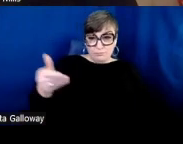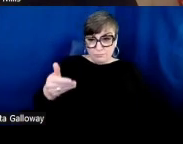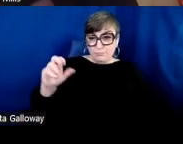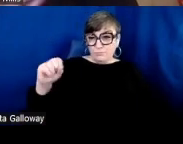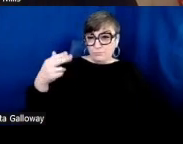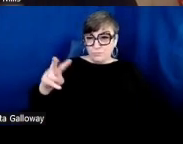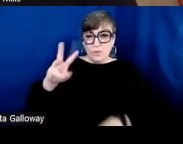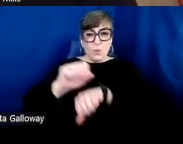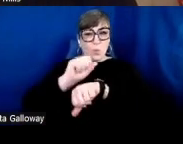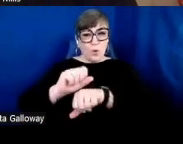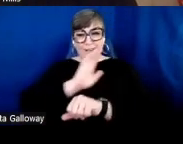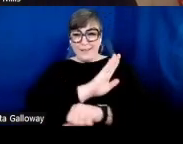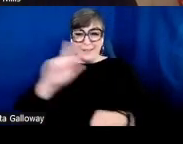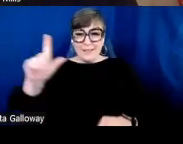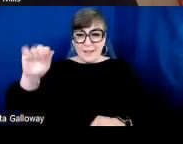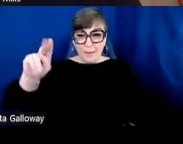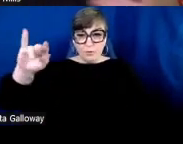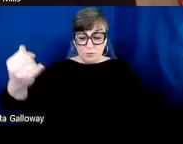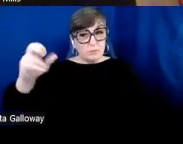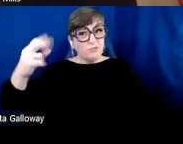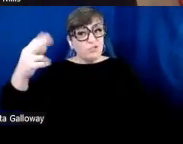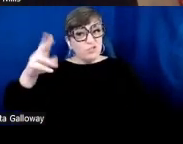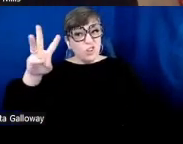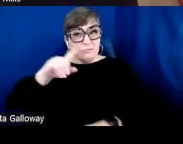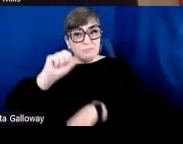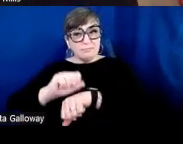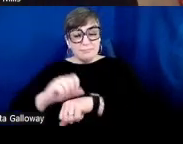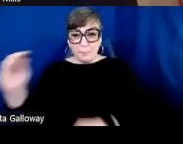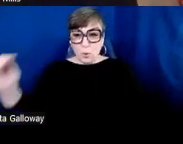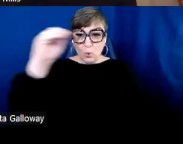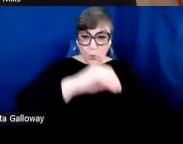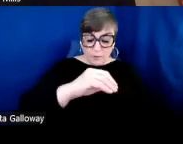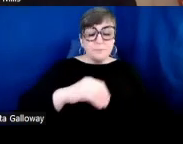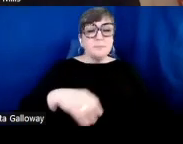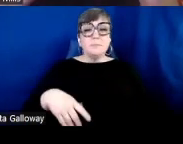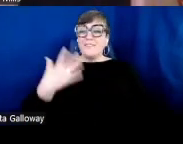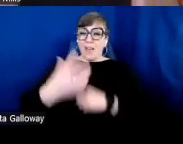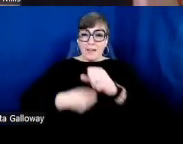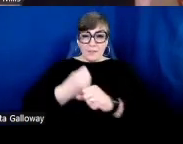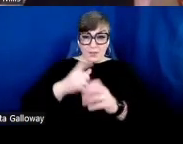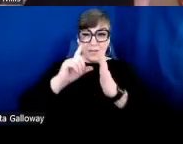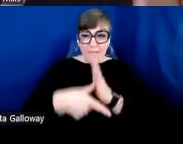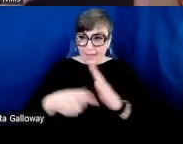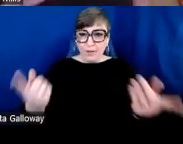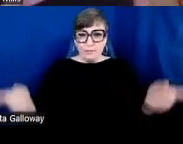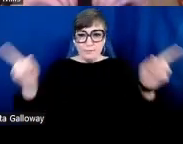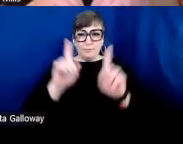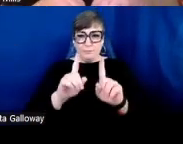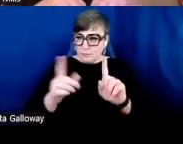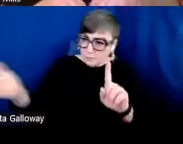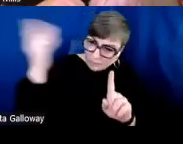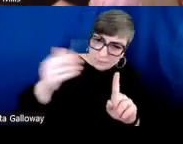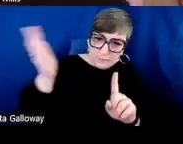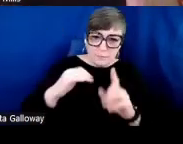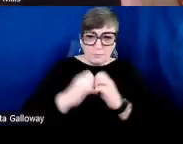lab in new jersey and shaw indeed moved there five years later he invited shaw to establish quote a room where a number of